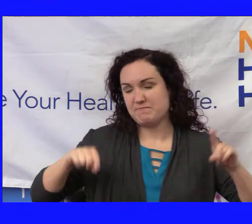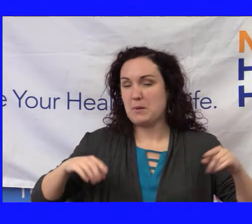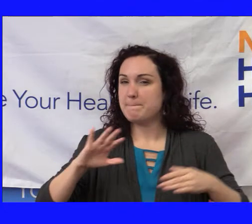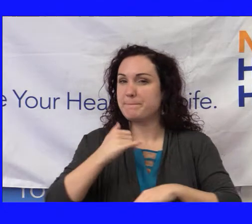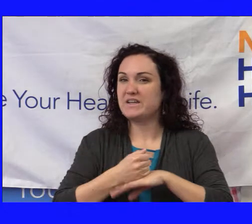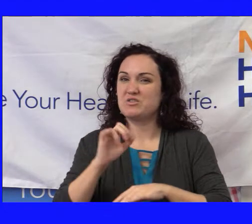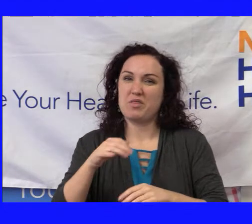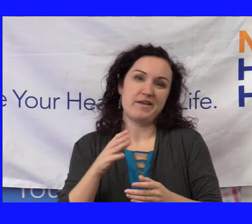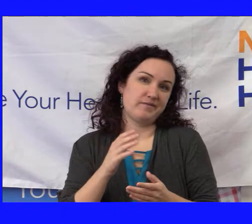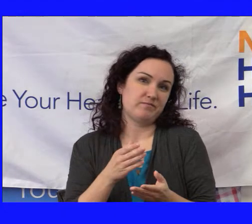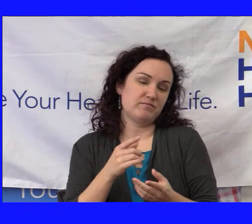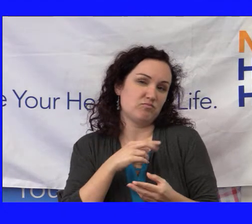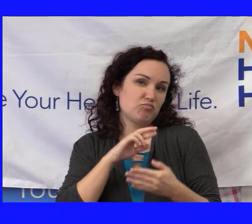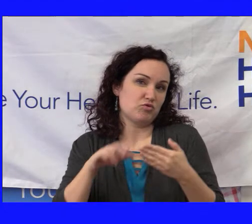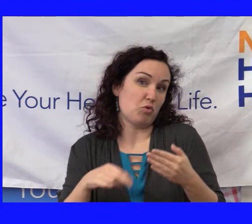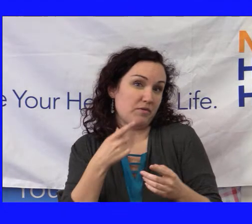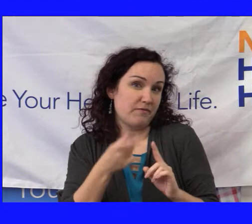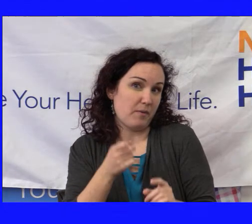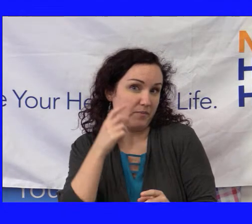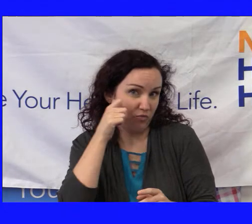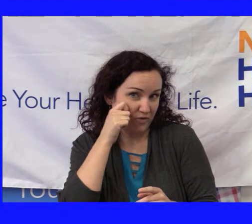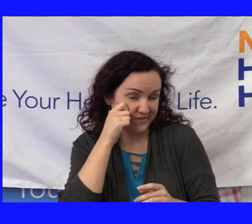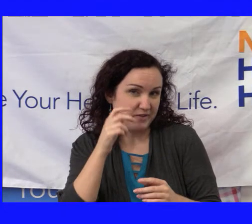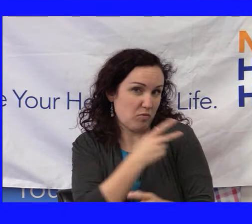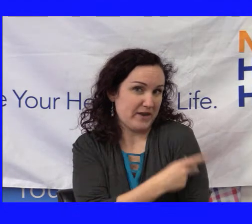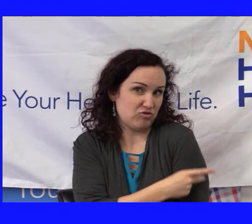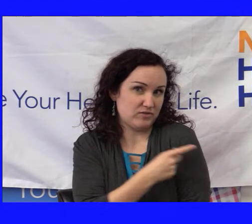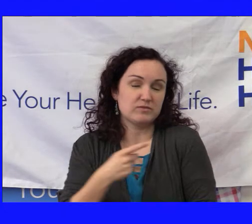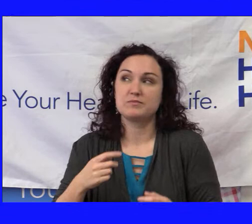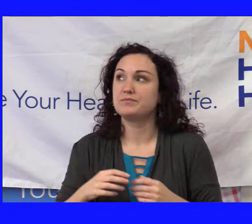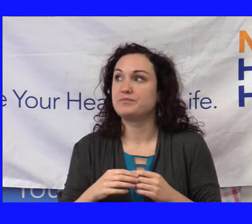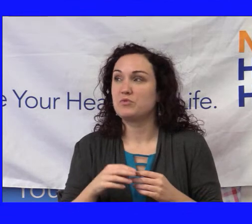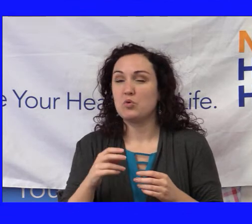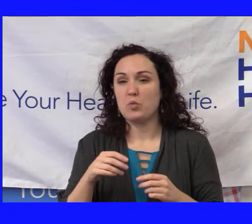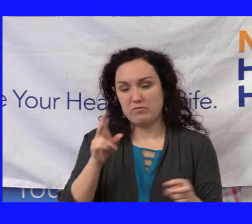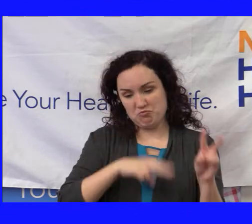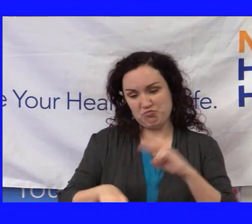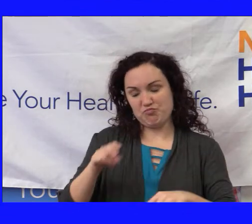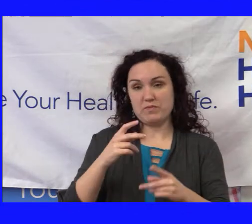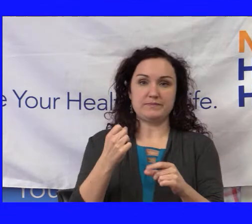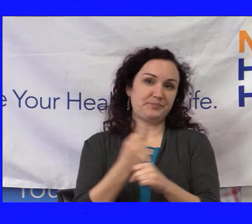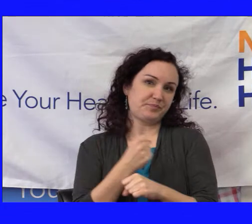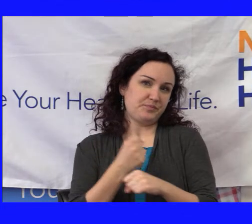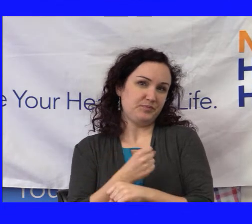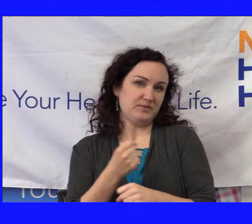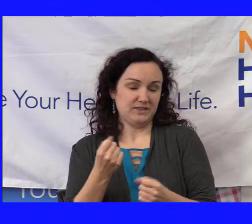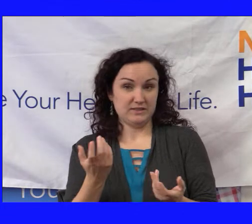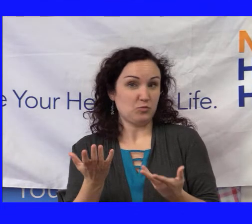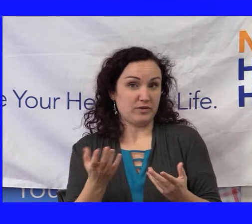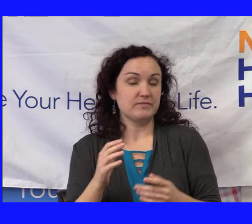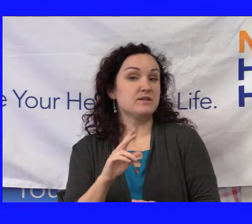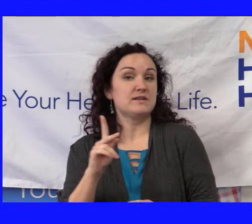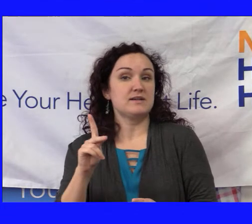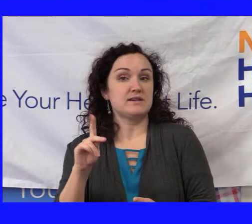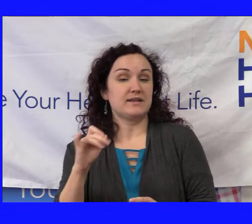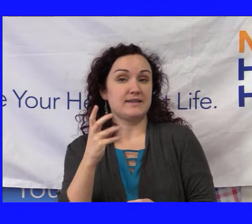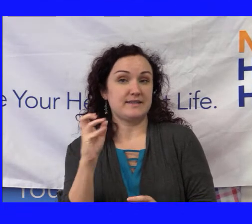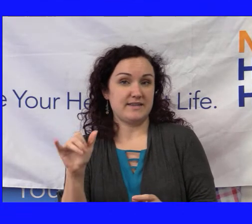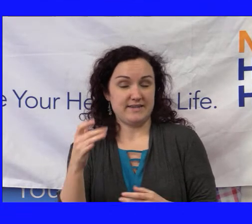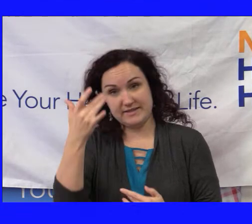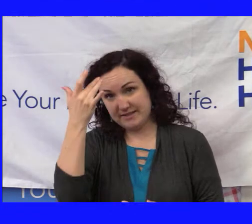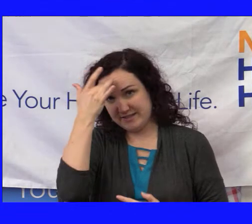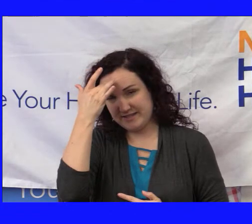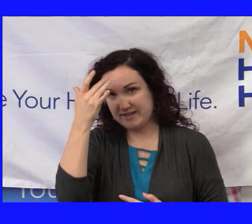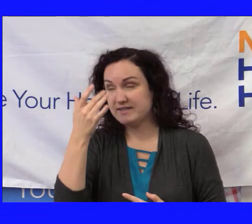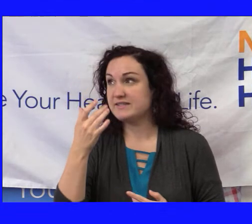at this, we looked at national disparity statistics and realized that kidney disease, unfortunately in our country, the development of